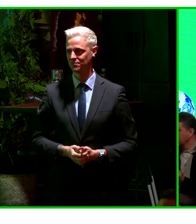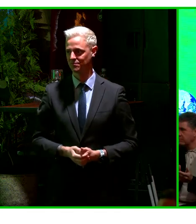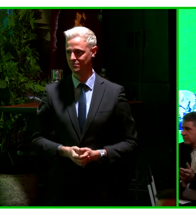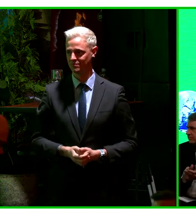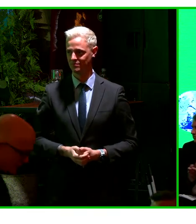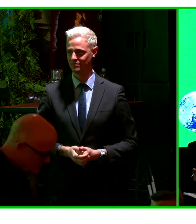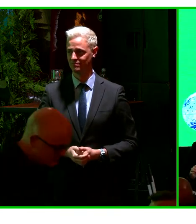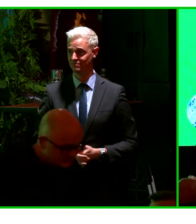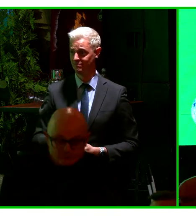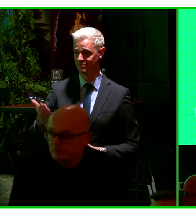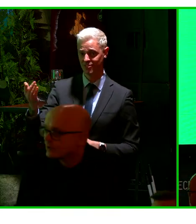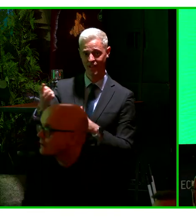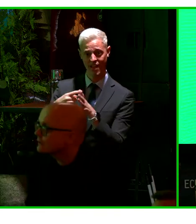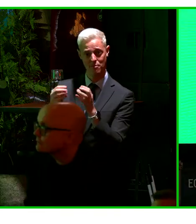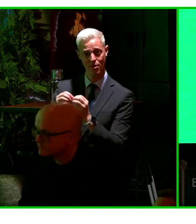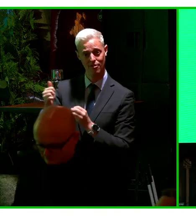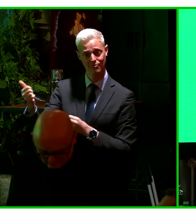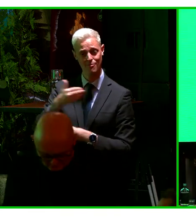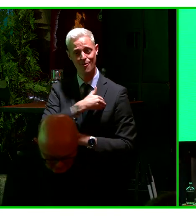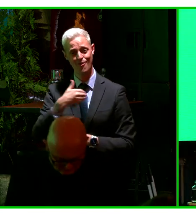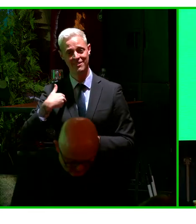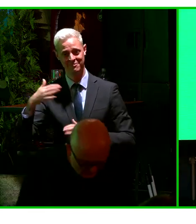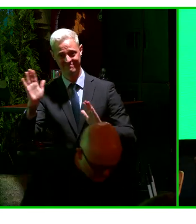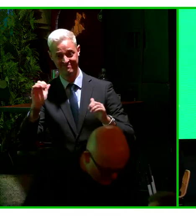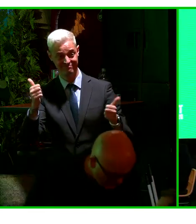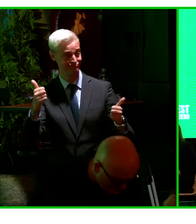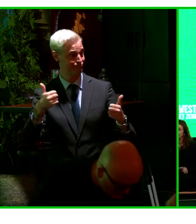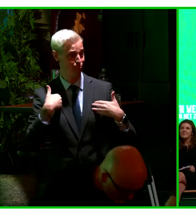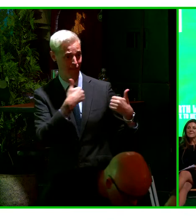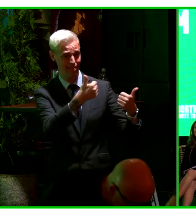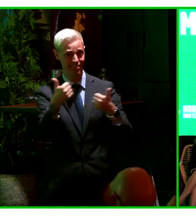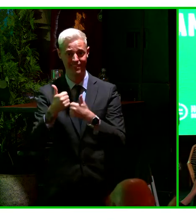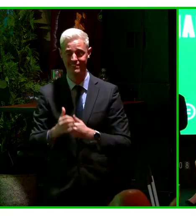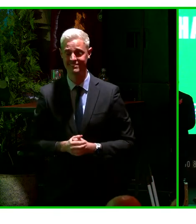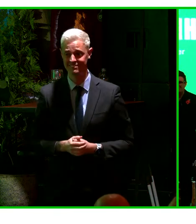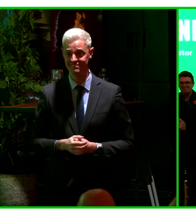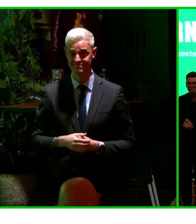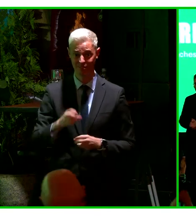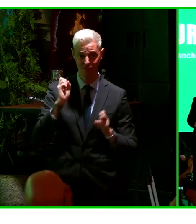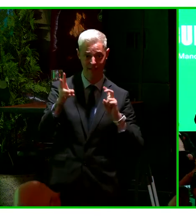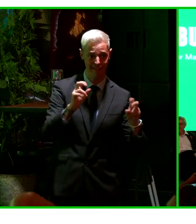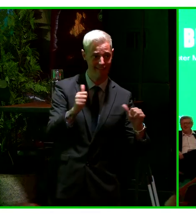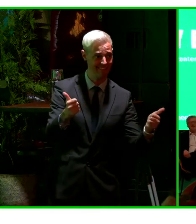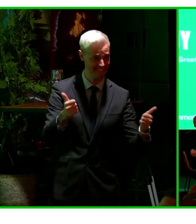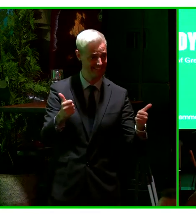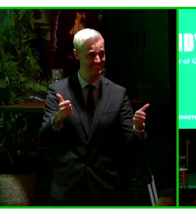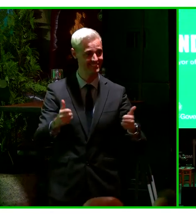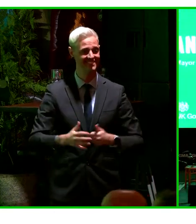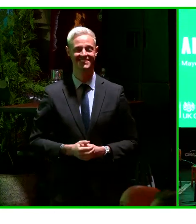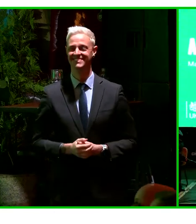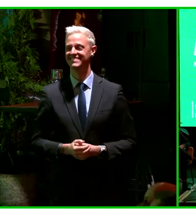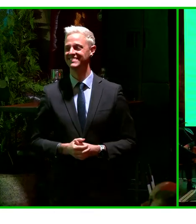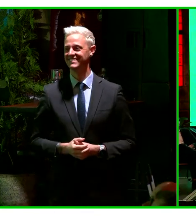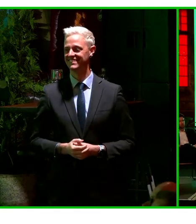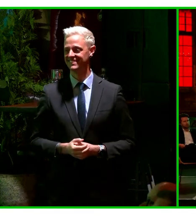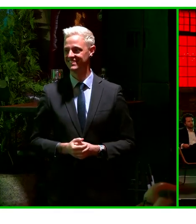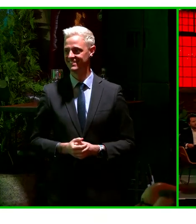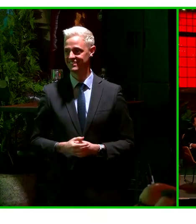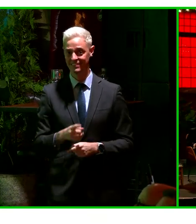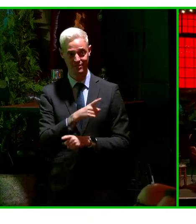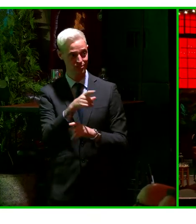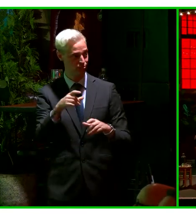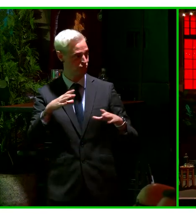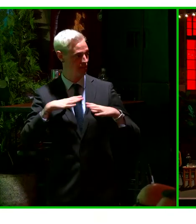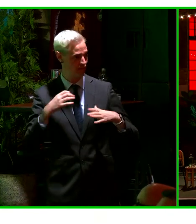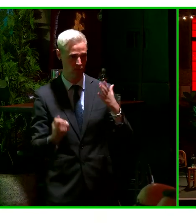Thanks a lot, Steve. Morning, everybody. How are we doing? Are you okay? Yeah. Ready for a really good